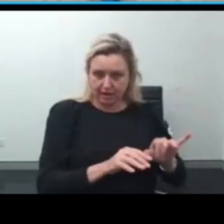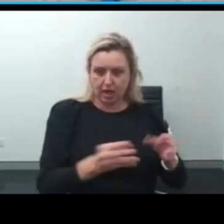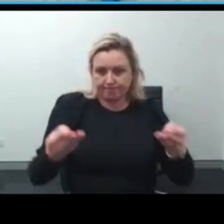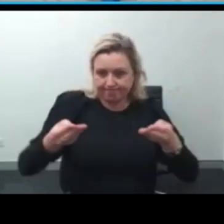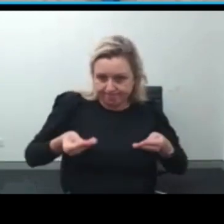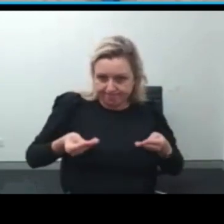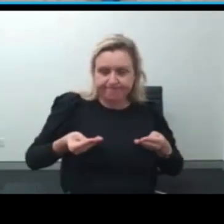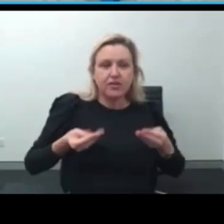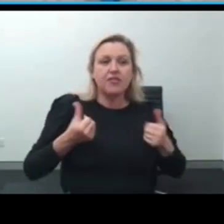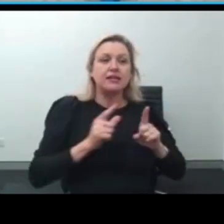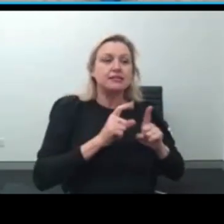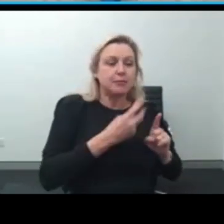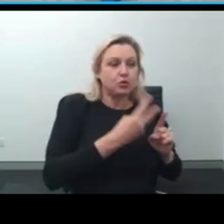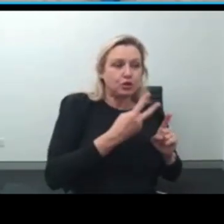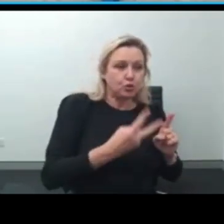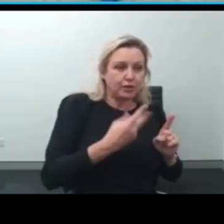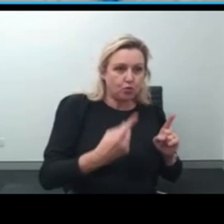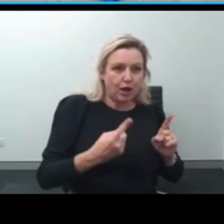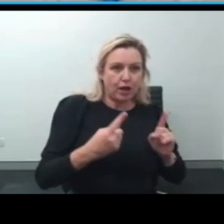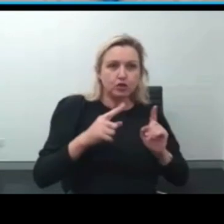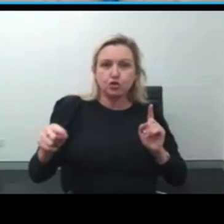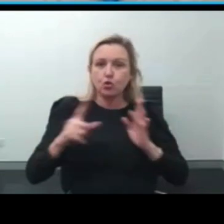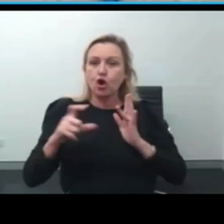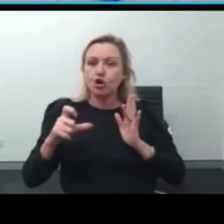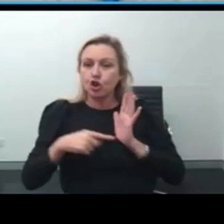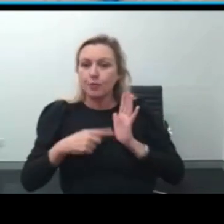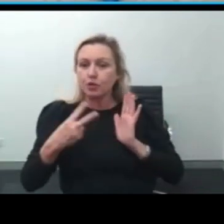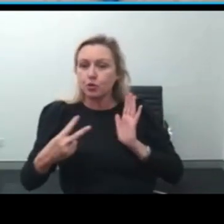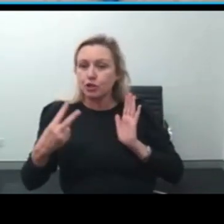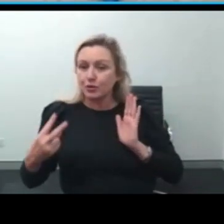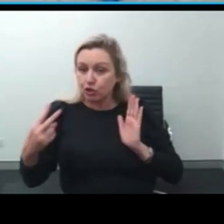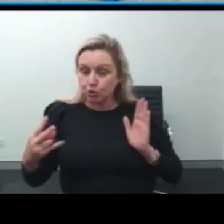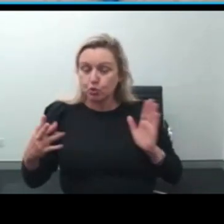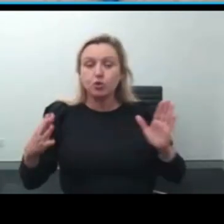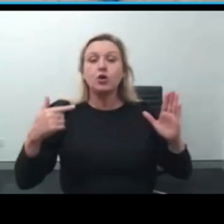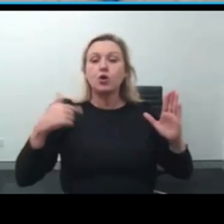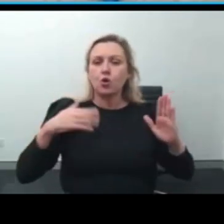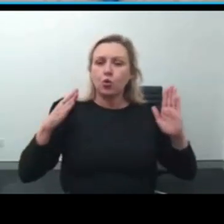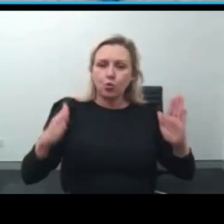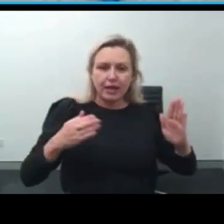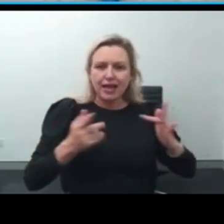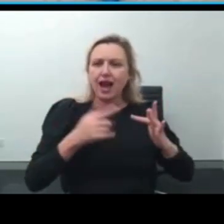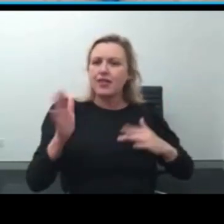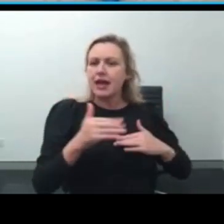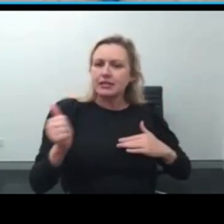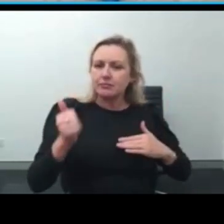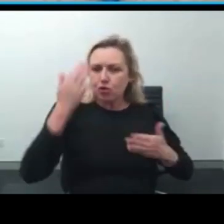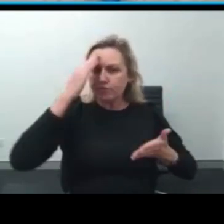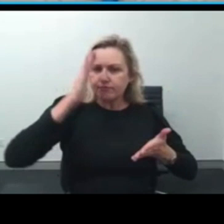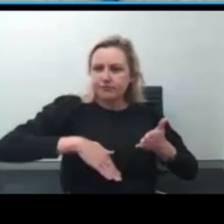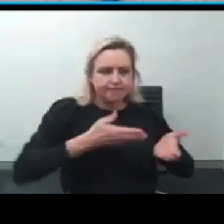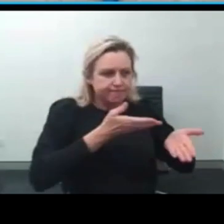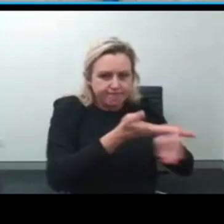December 2021 and October 22, we held targeted consultations with a range of experts to co-design the strength and